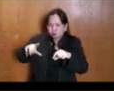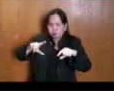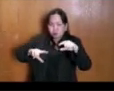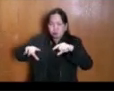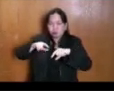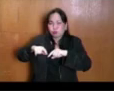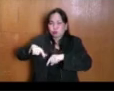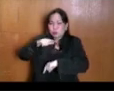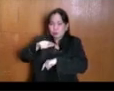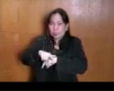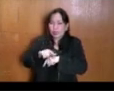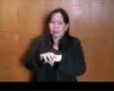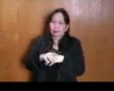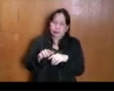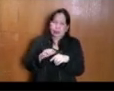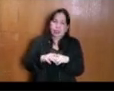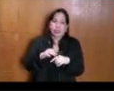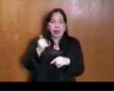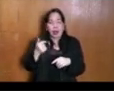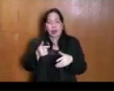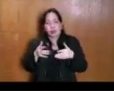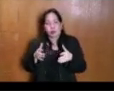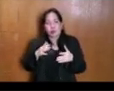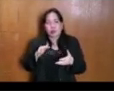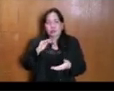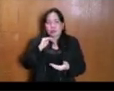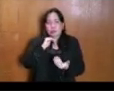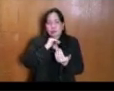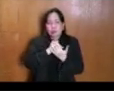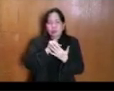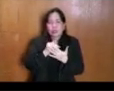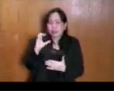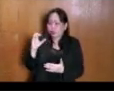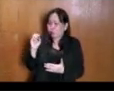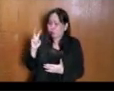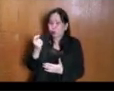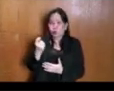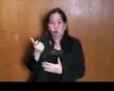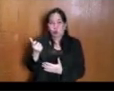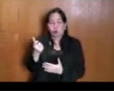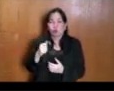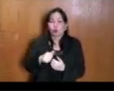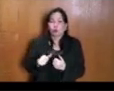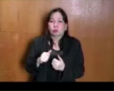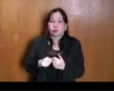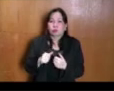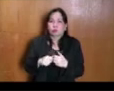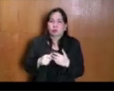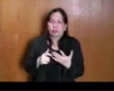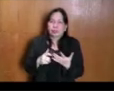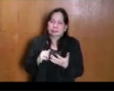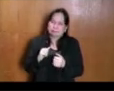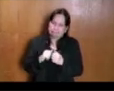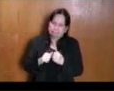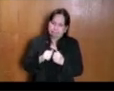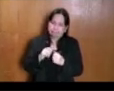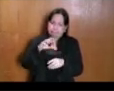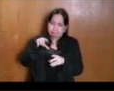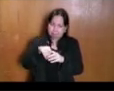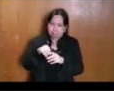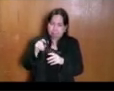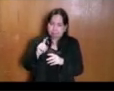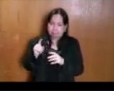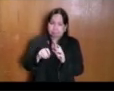use management. Now, another mitigation strategy is CO2 removal, which is concept of negative emissions, which include, for